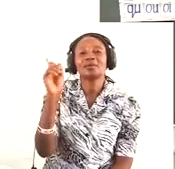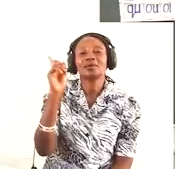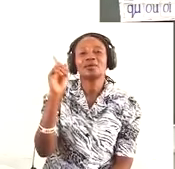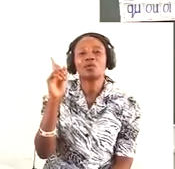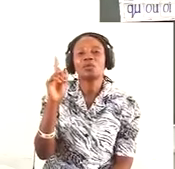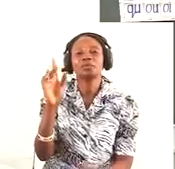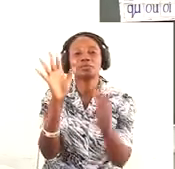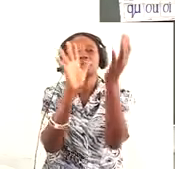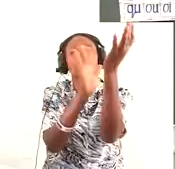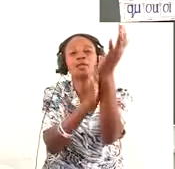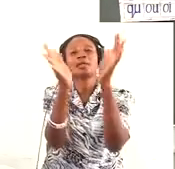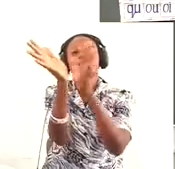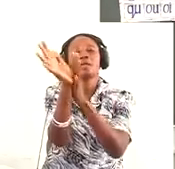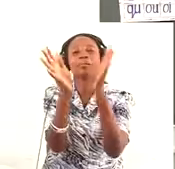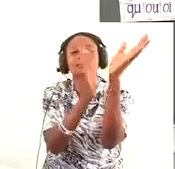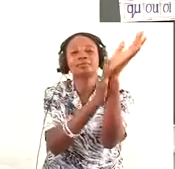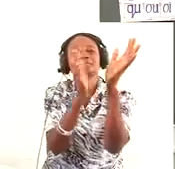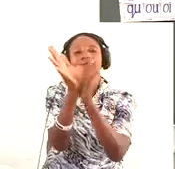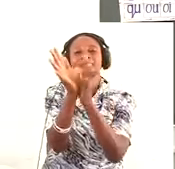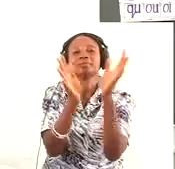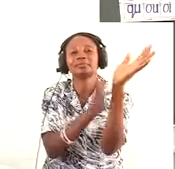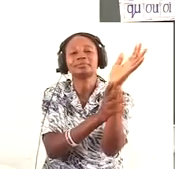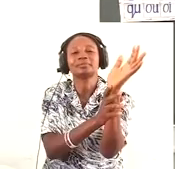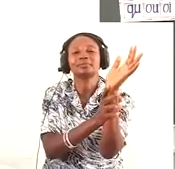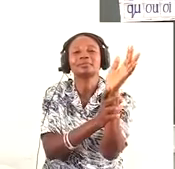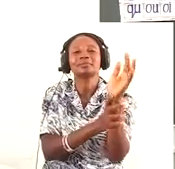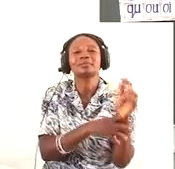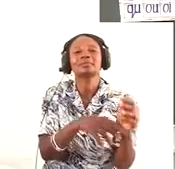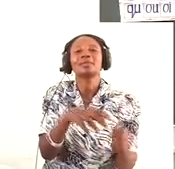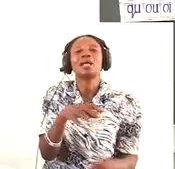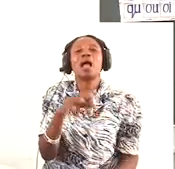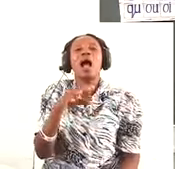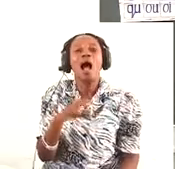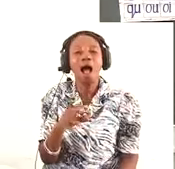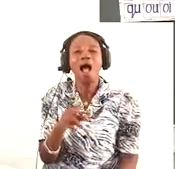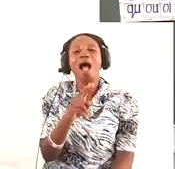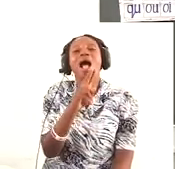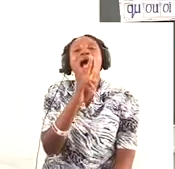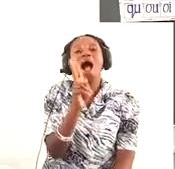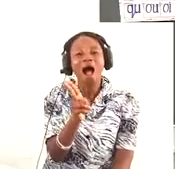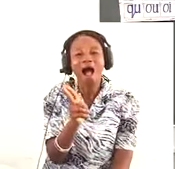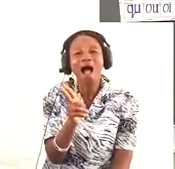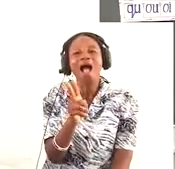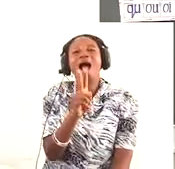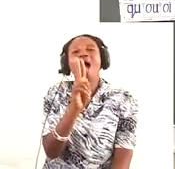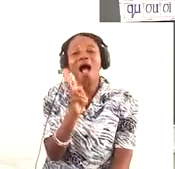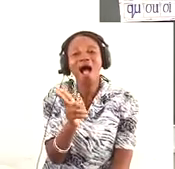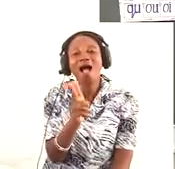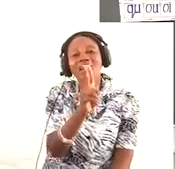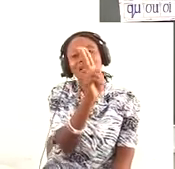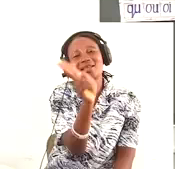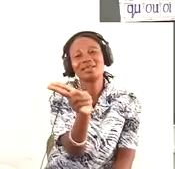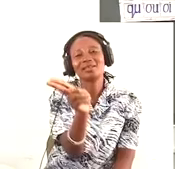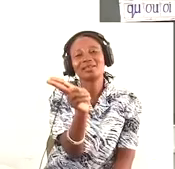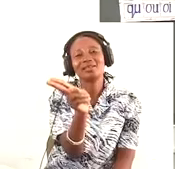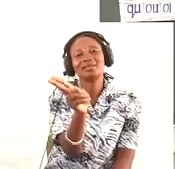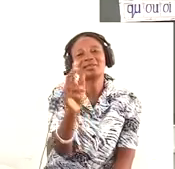It is what? Hand. It is what? Hand. Let's say, as in what?